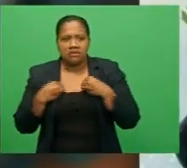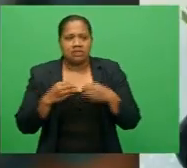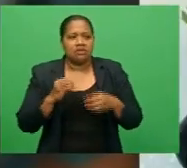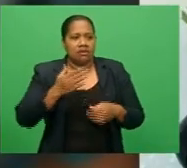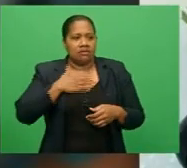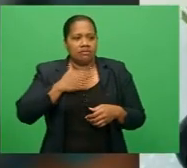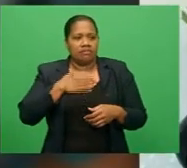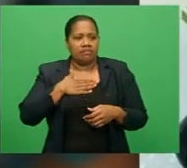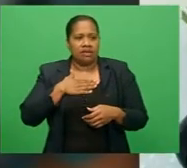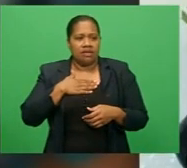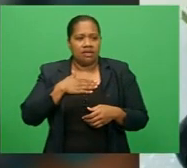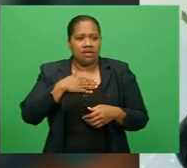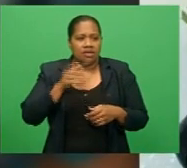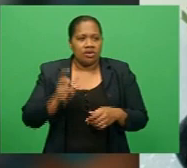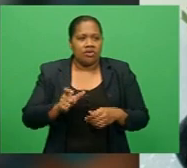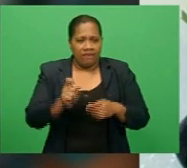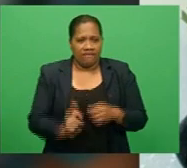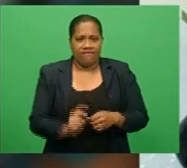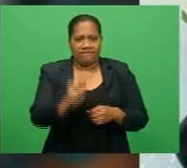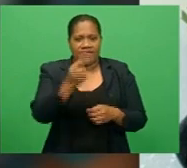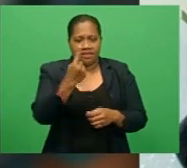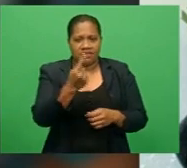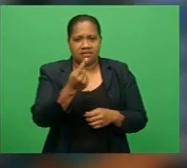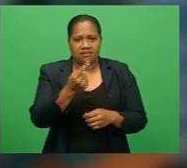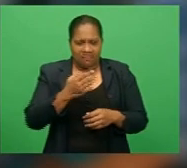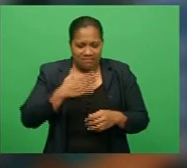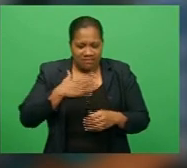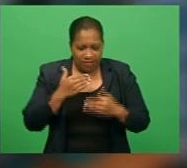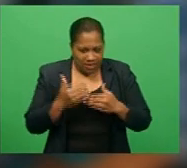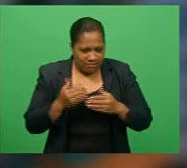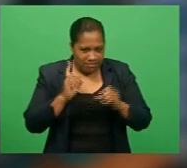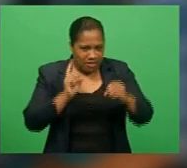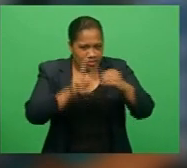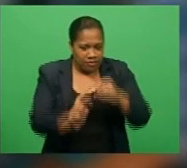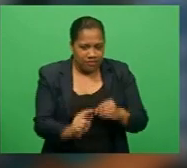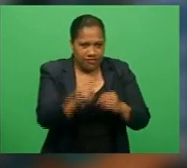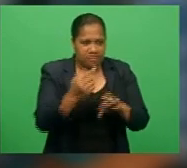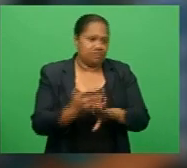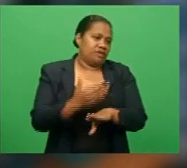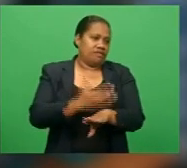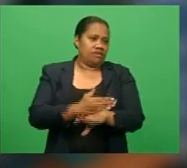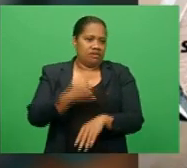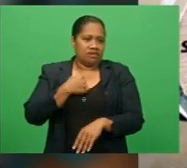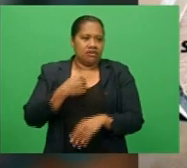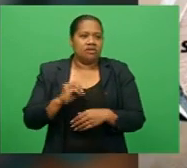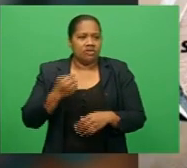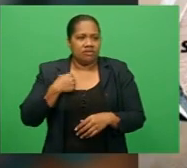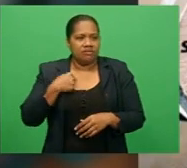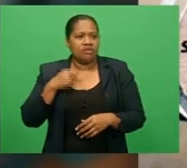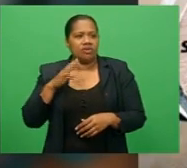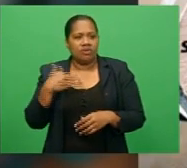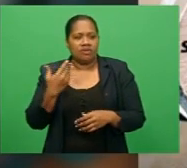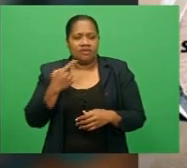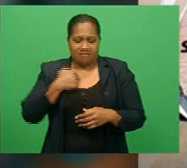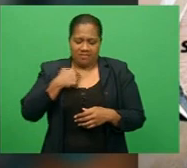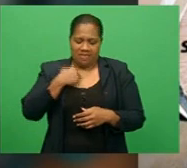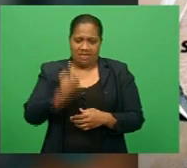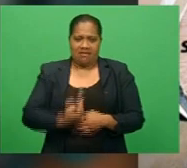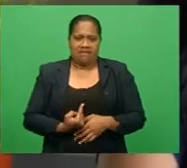myself, hence why I'm where I am today. I would say that I'm a self-made woman,